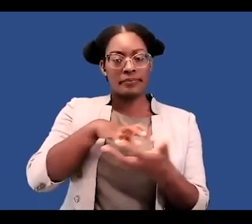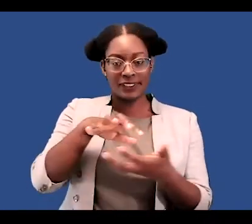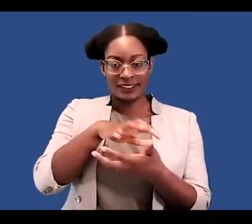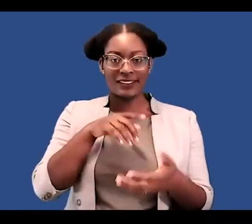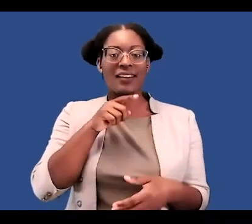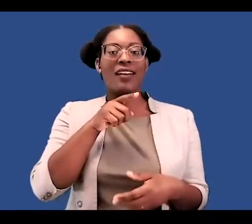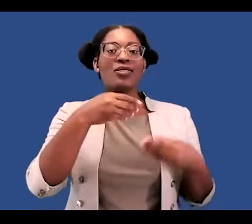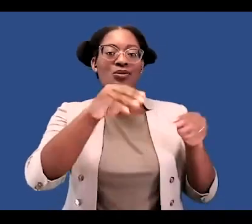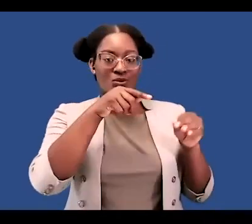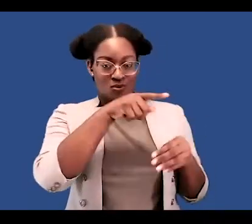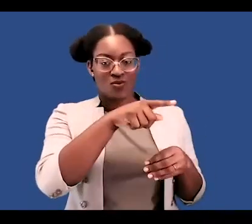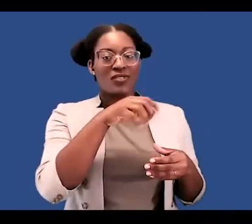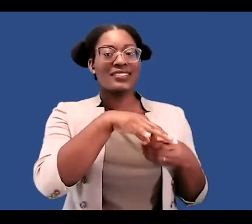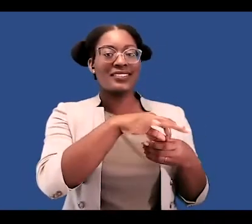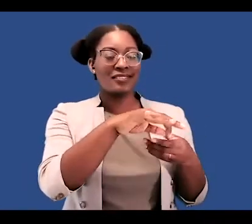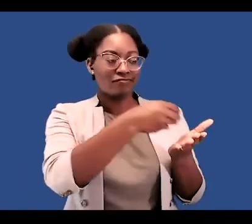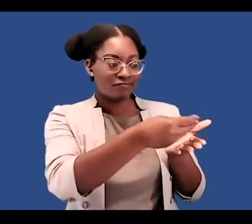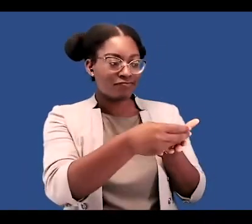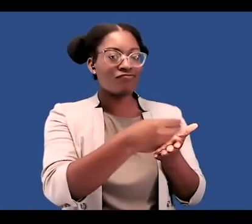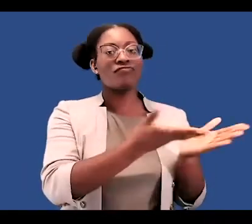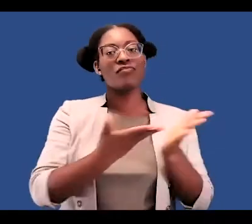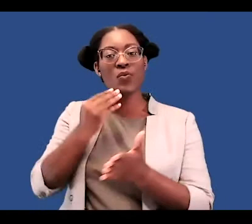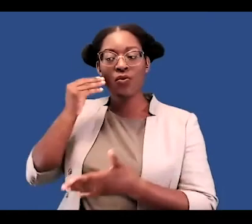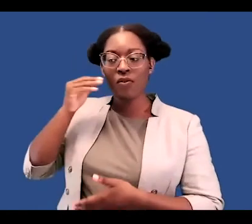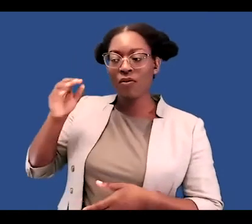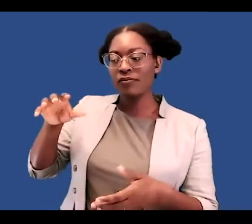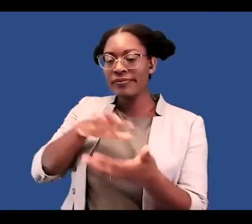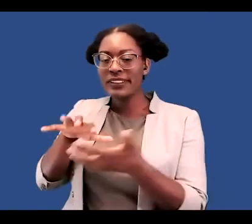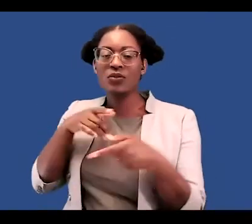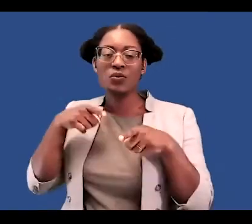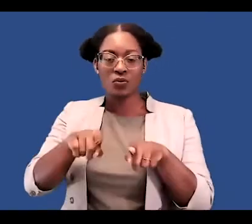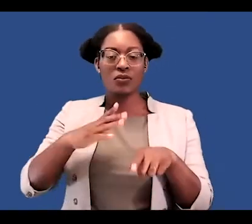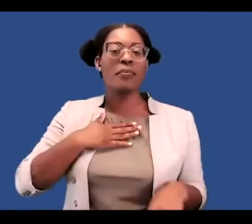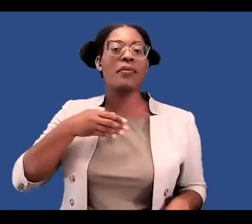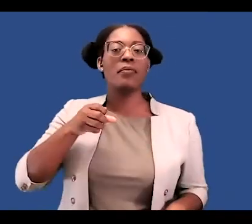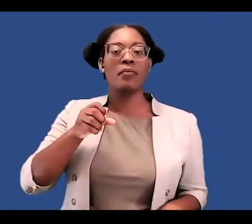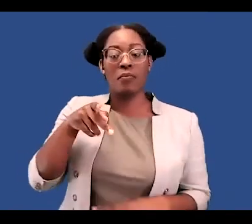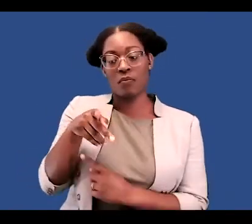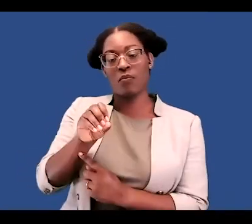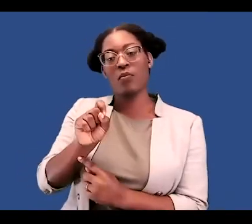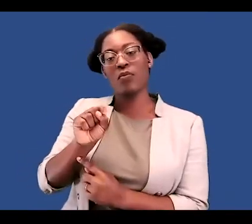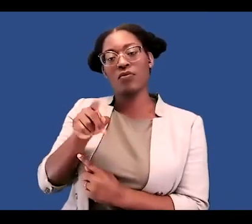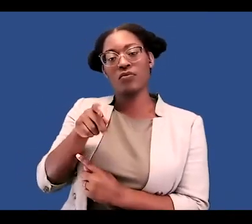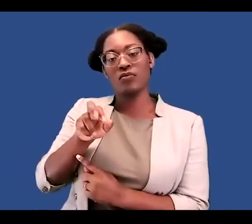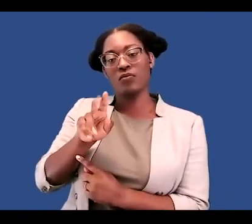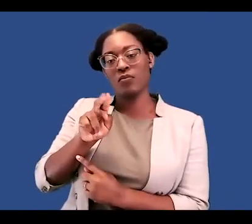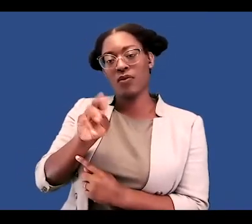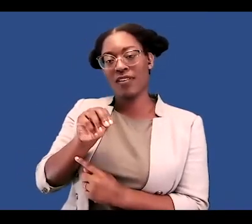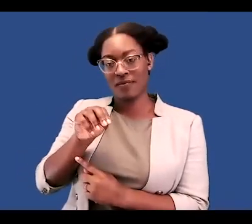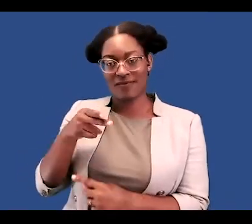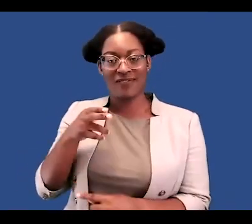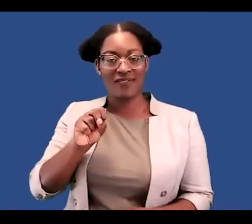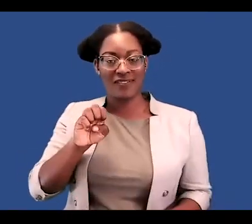mixing store-bought blends during a postpartum phase. So using different herbs